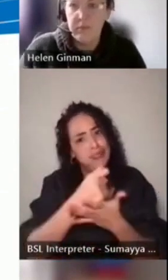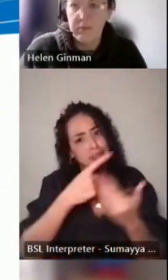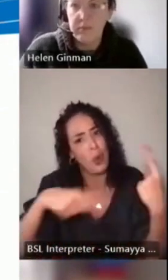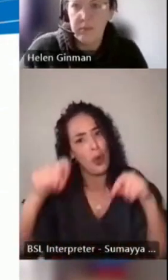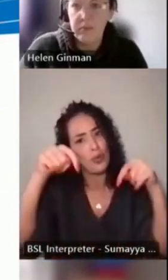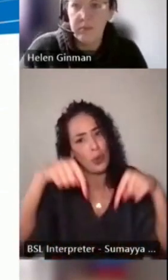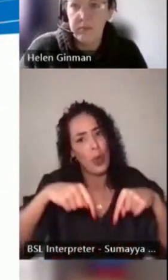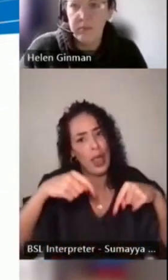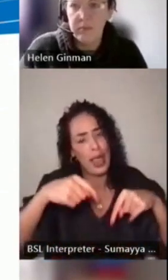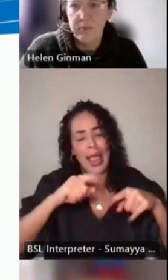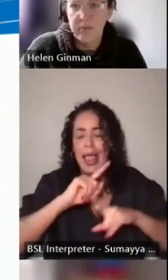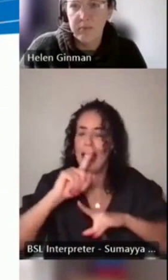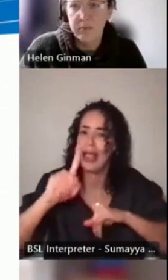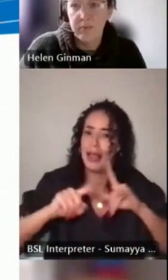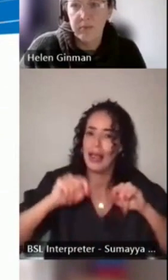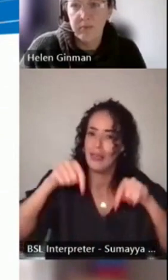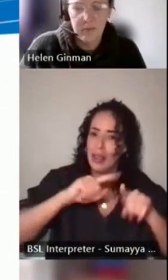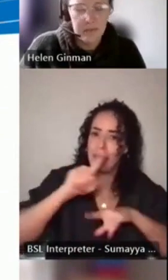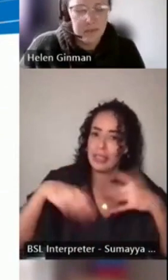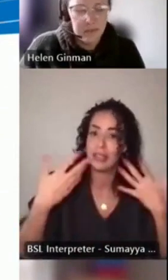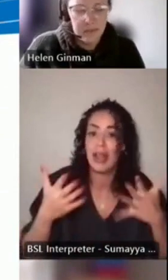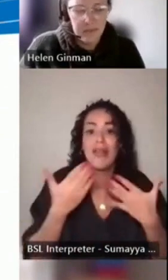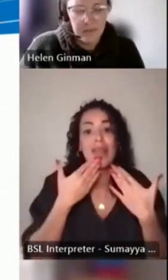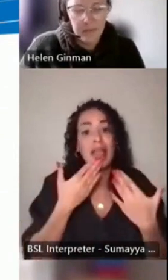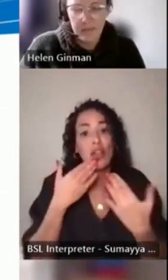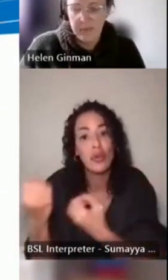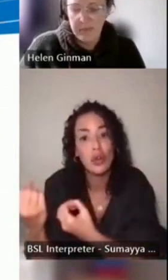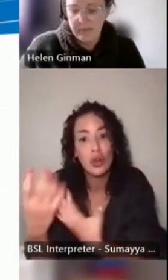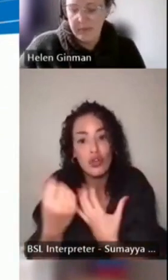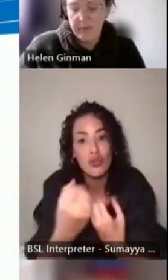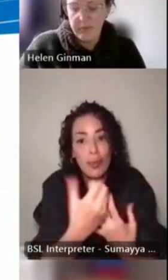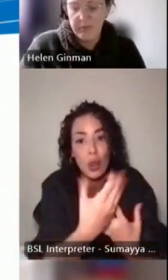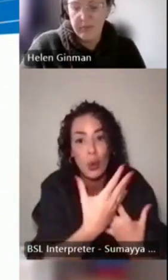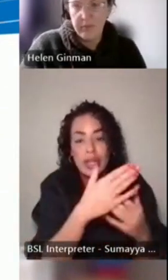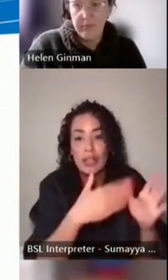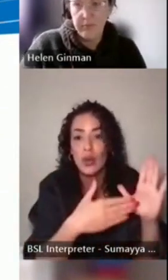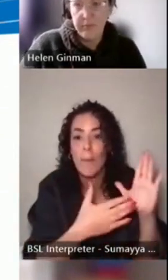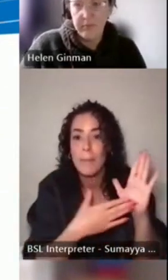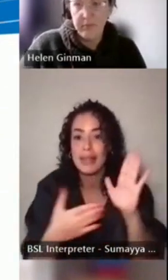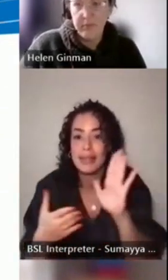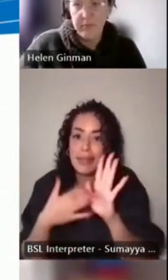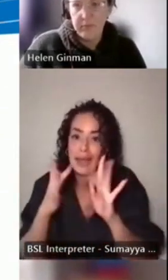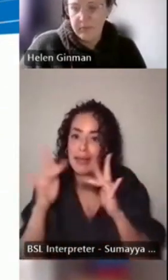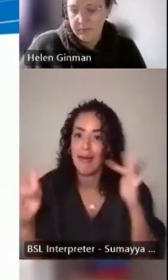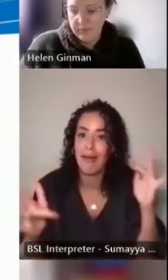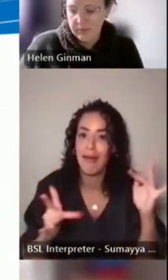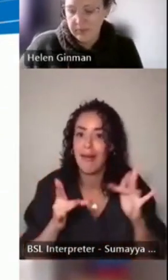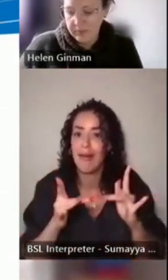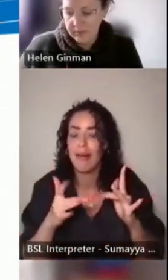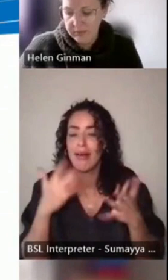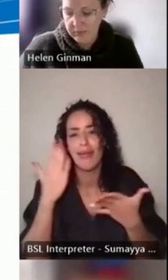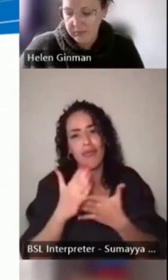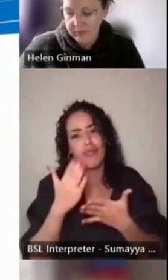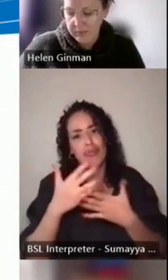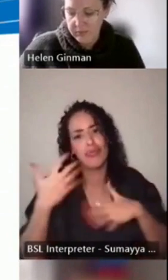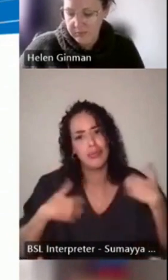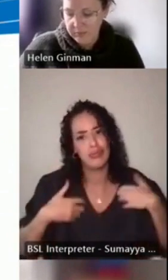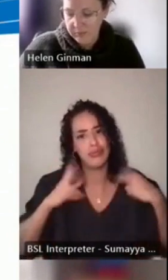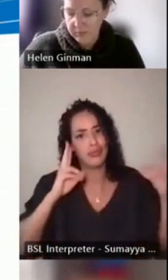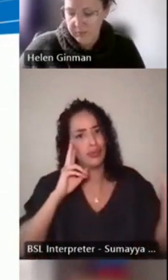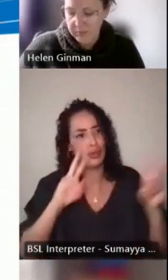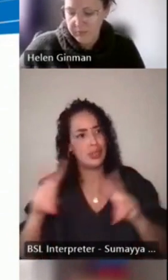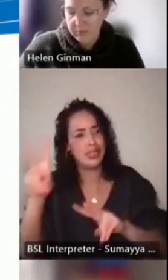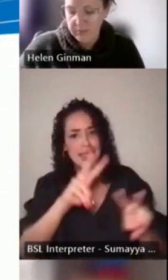call today. And thank you so much for contributing to the Mentimeter. I'm really looking forward to having another look at those. And I